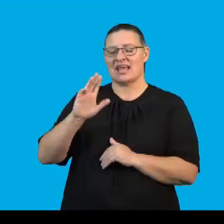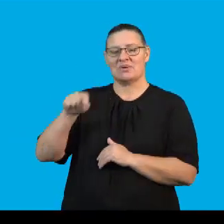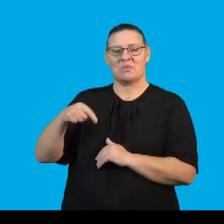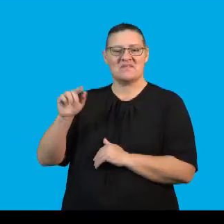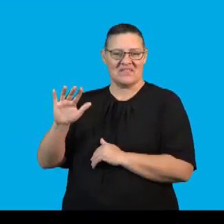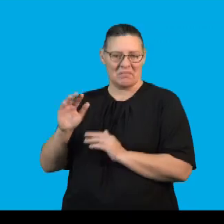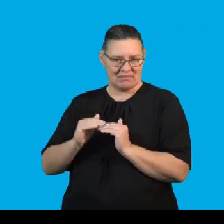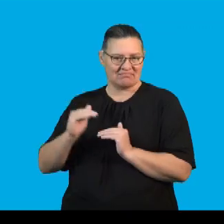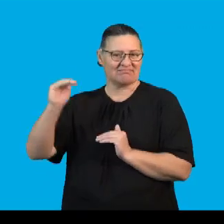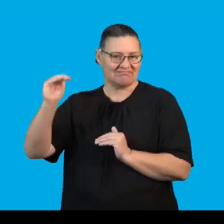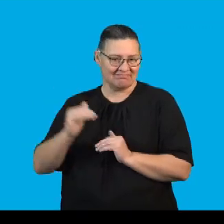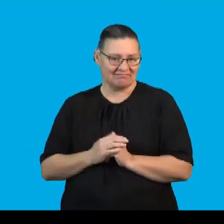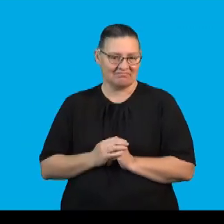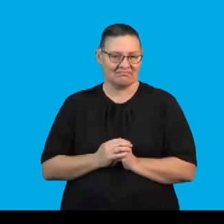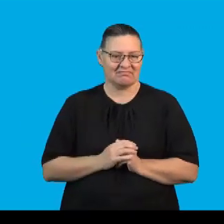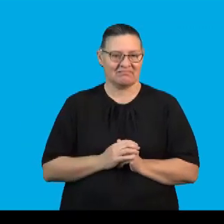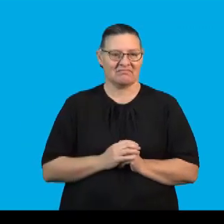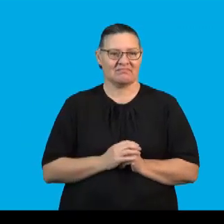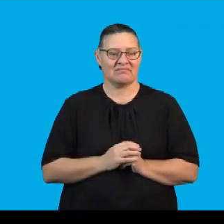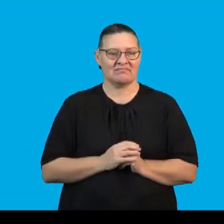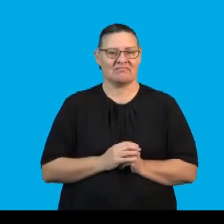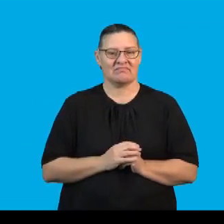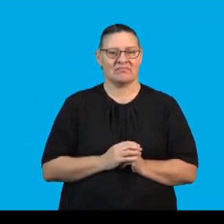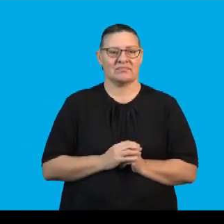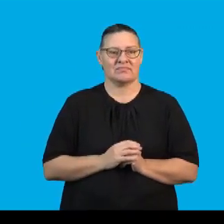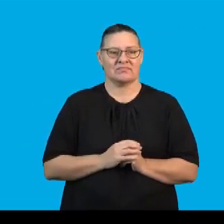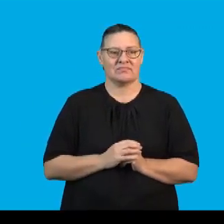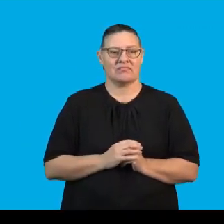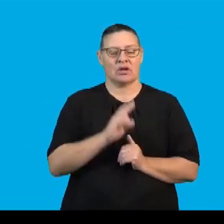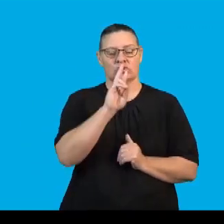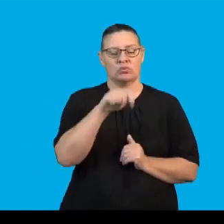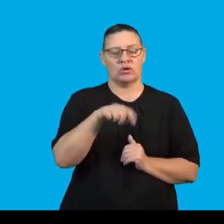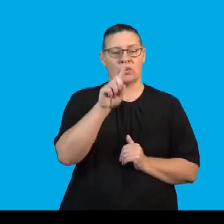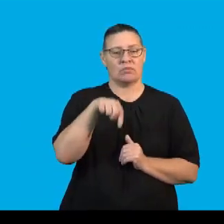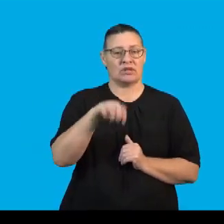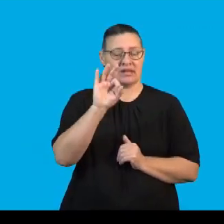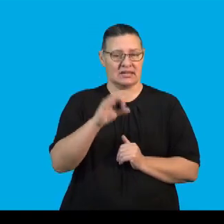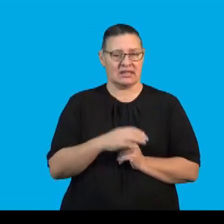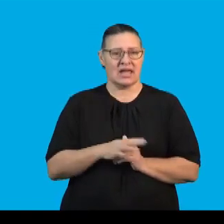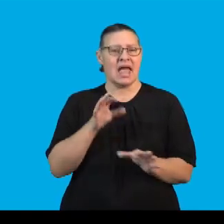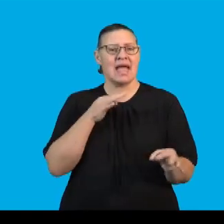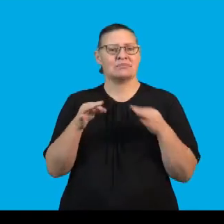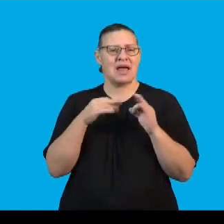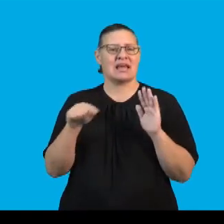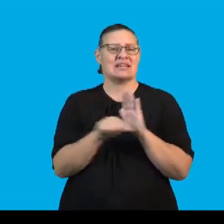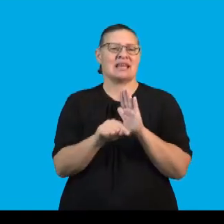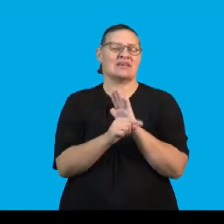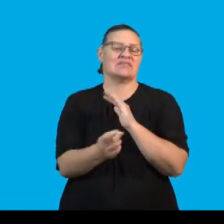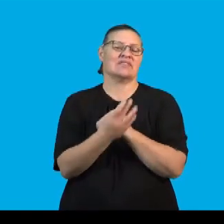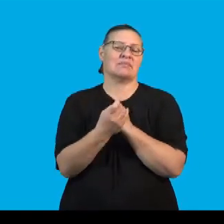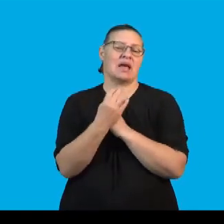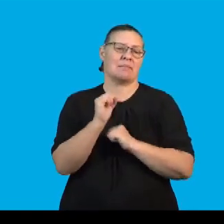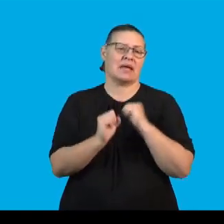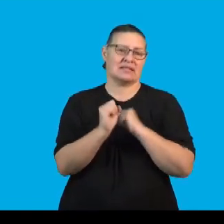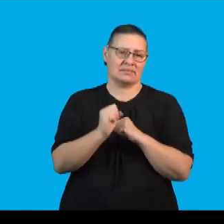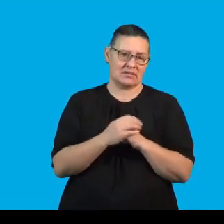that is the trend. 213, describe the negative